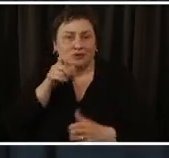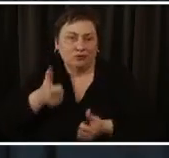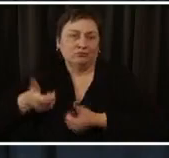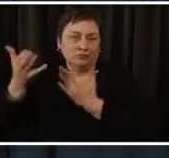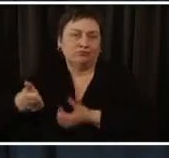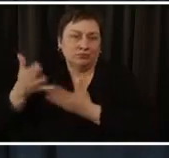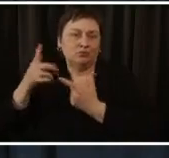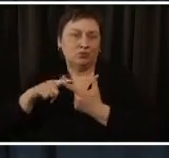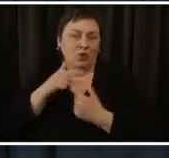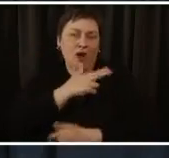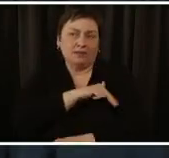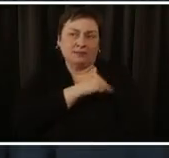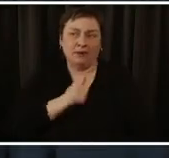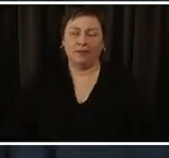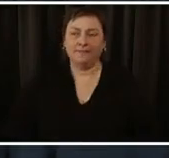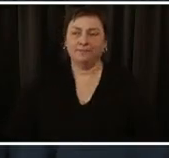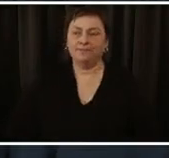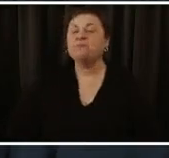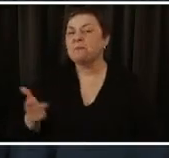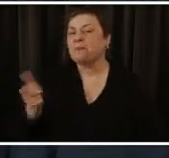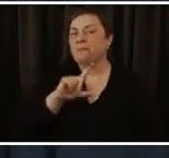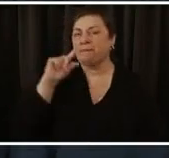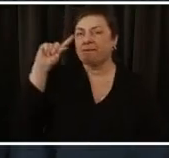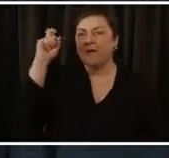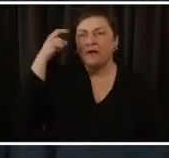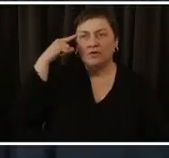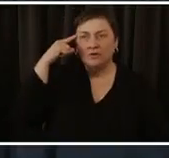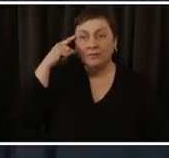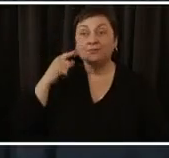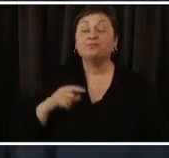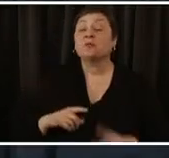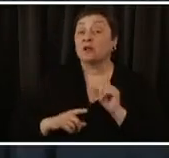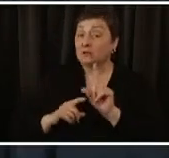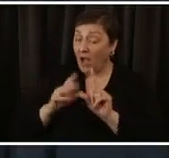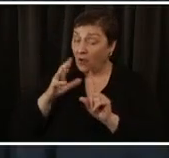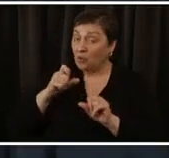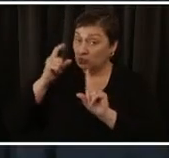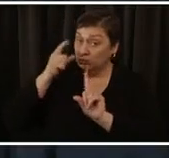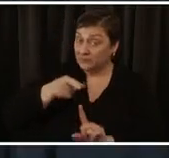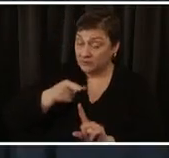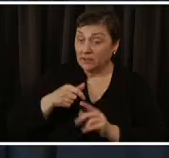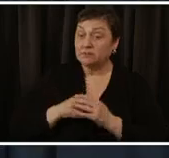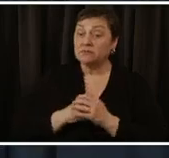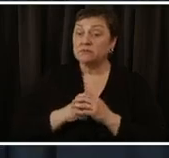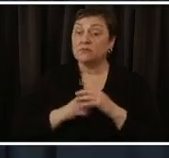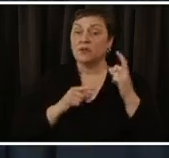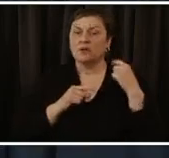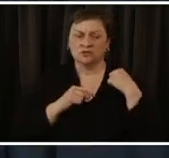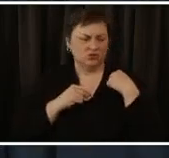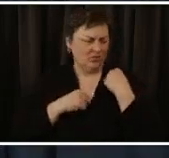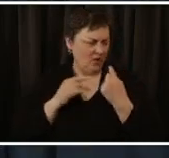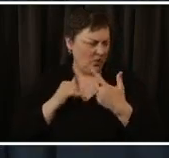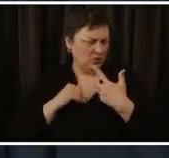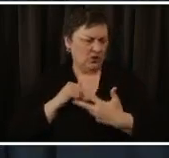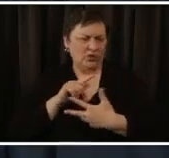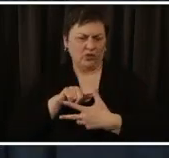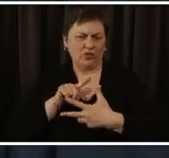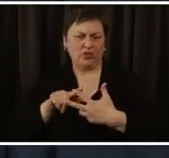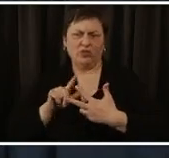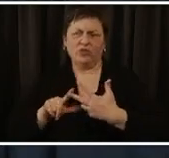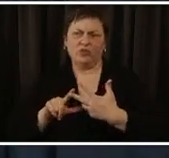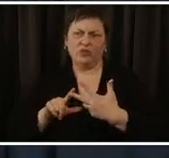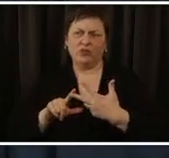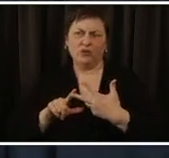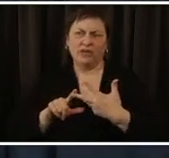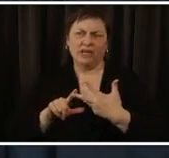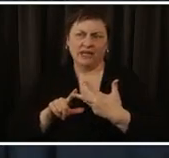I would also just wanted to point out that so far the three vaccines, the 2 that are active, the one that will likely return next